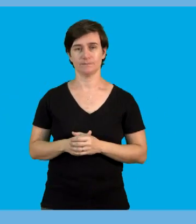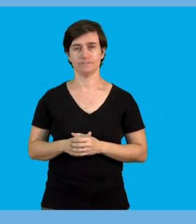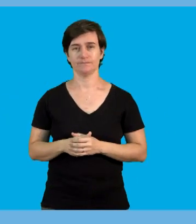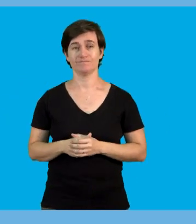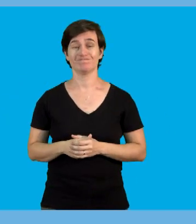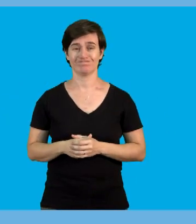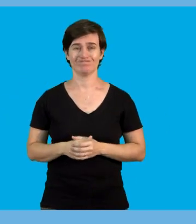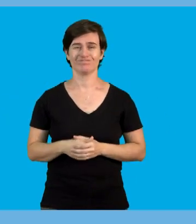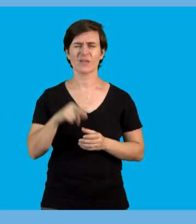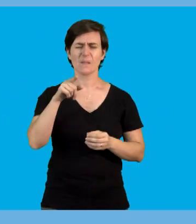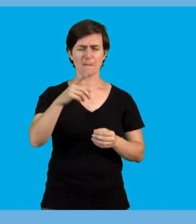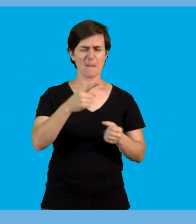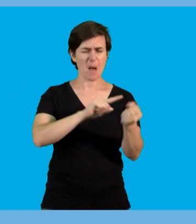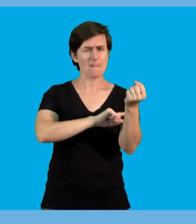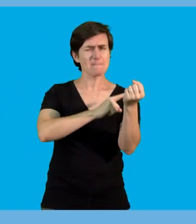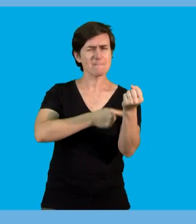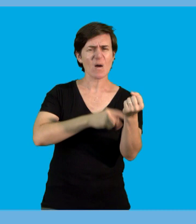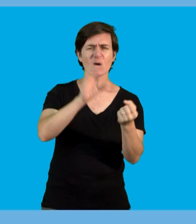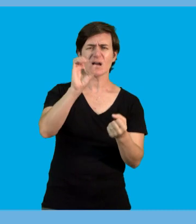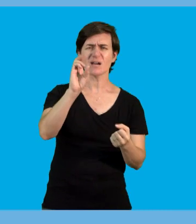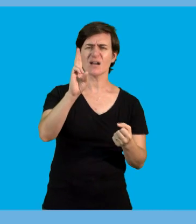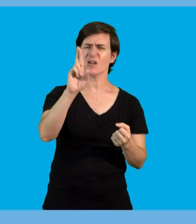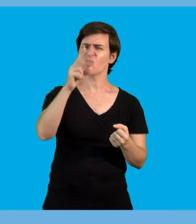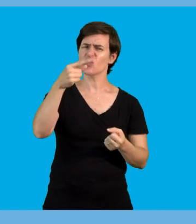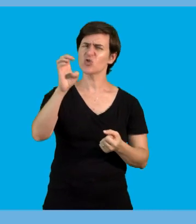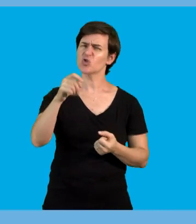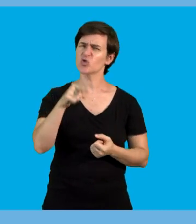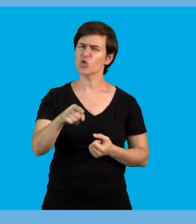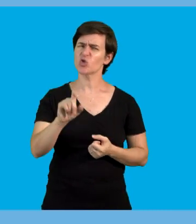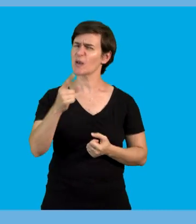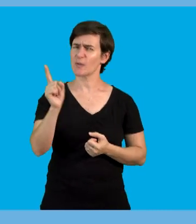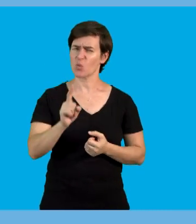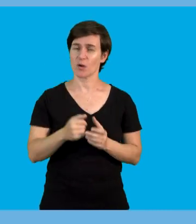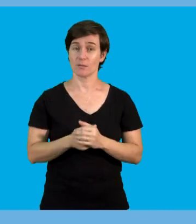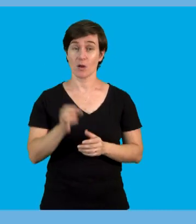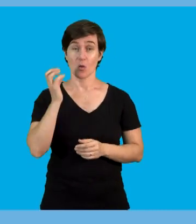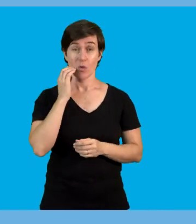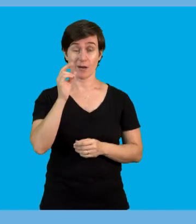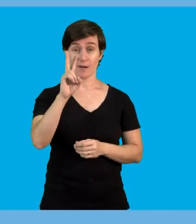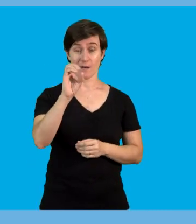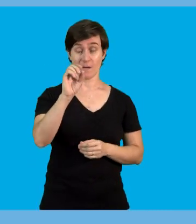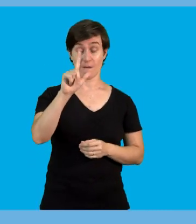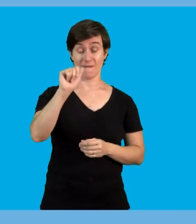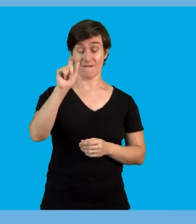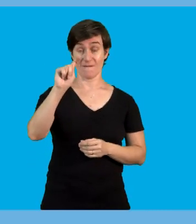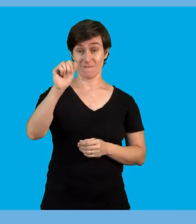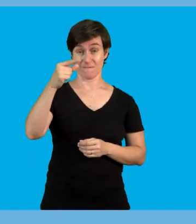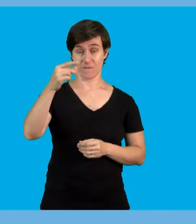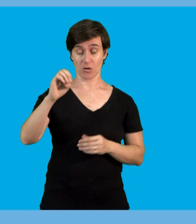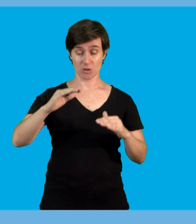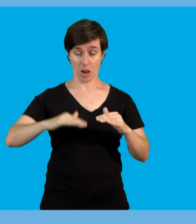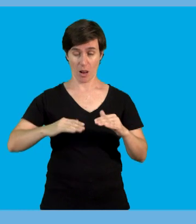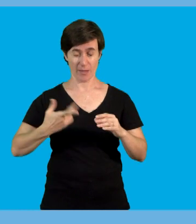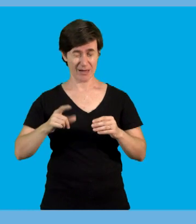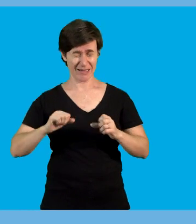Furthermore, a power surge a power surge occurs when the voltage suddenly spikes.